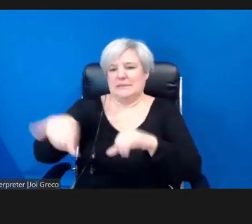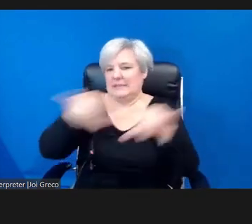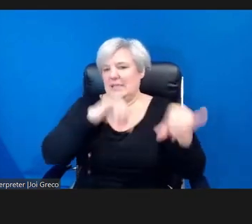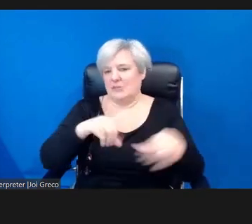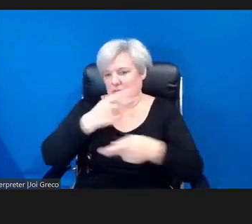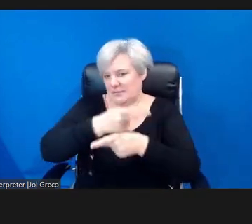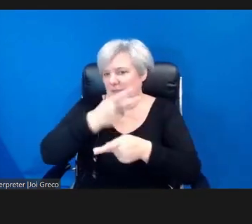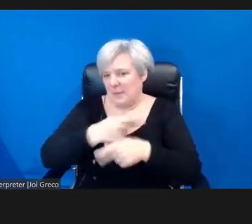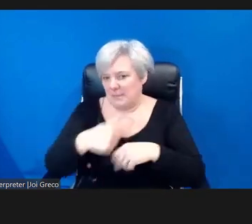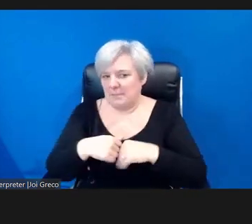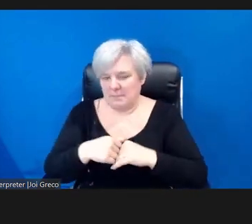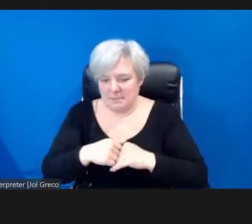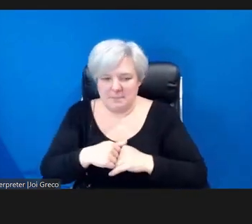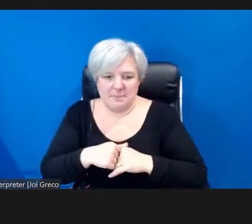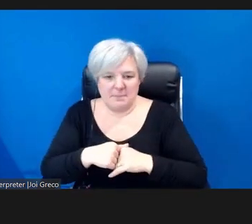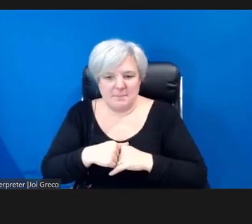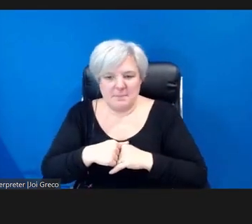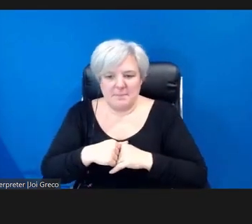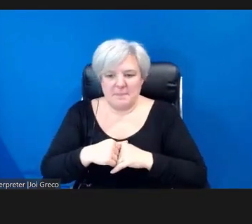care.